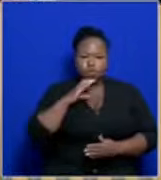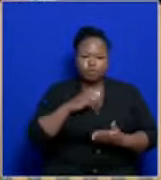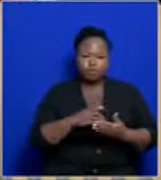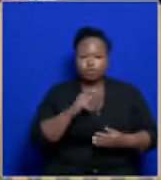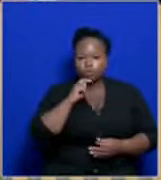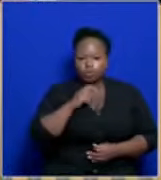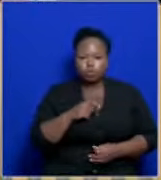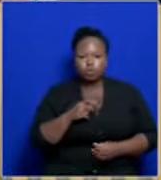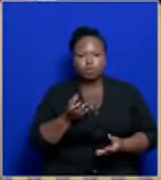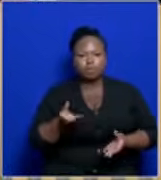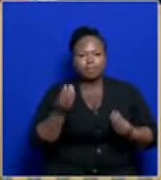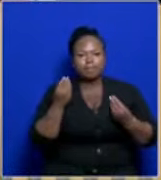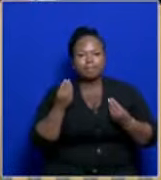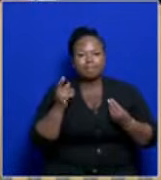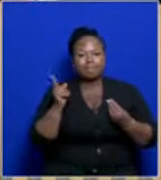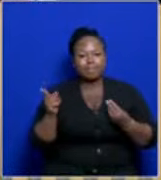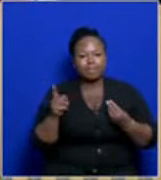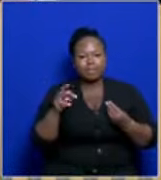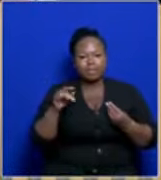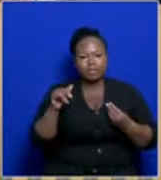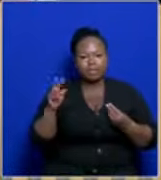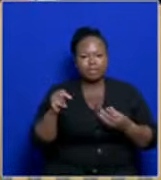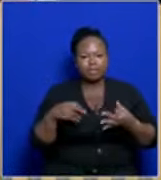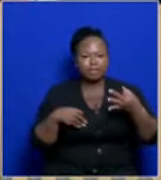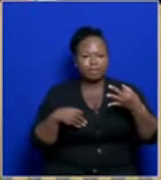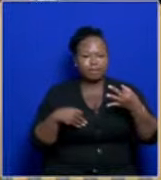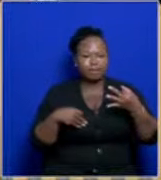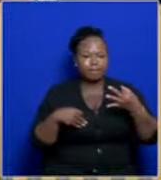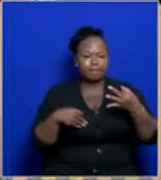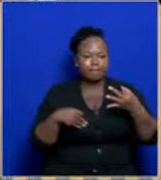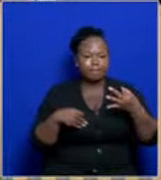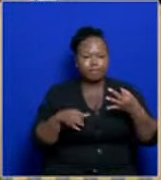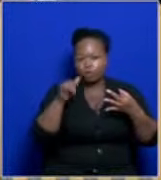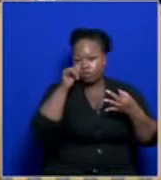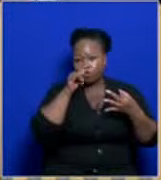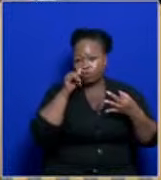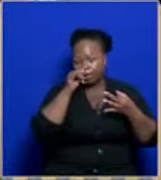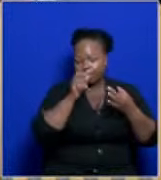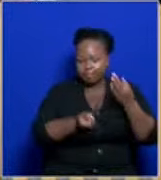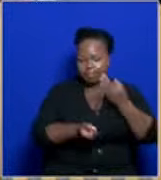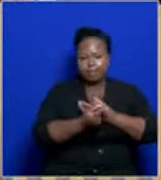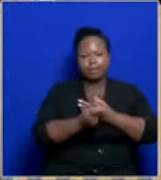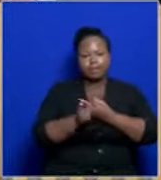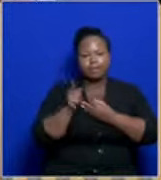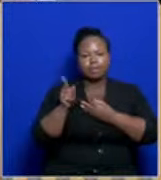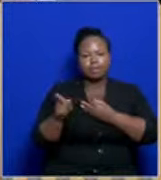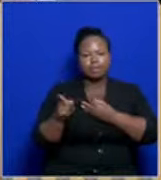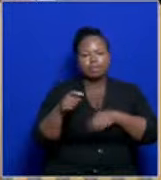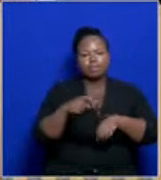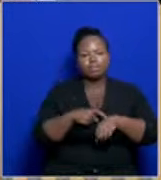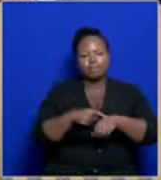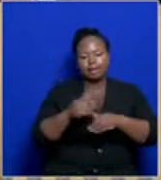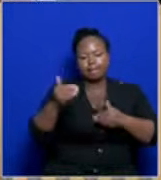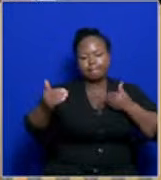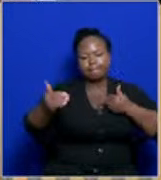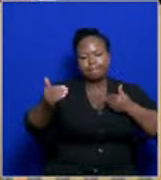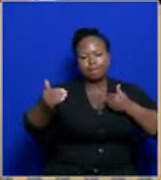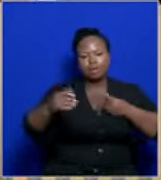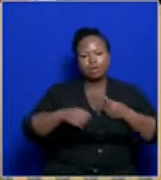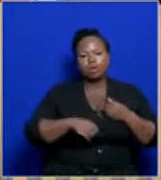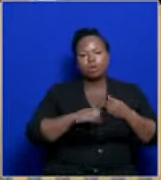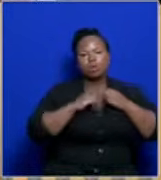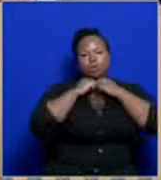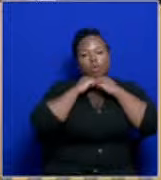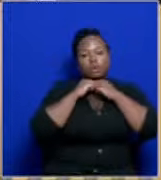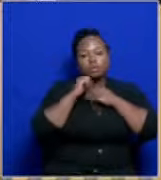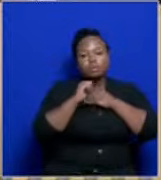Mayerton for crimes committed in the period of August 2022. And the August